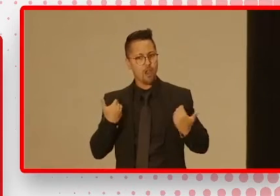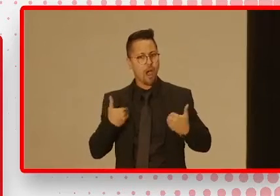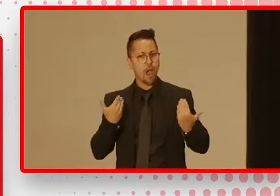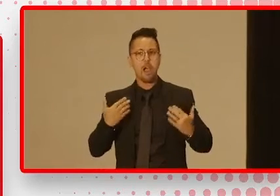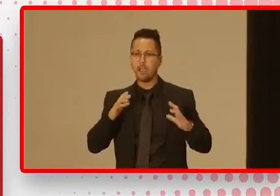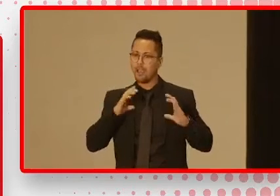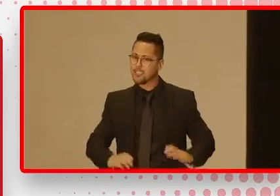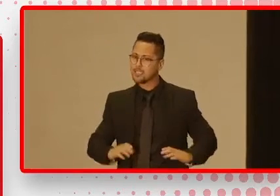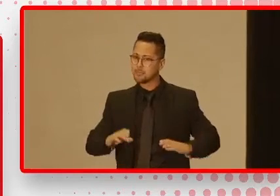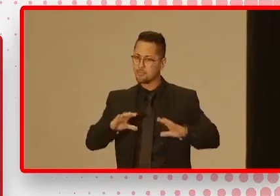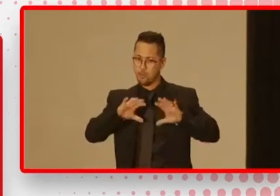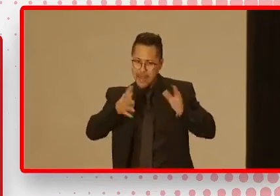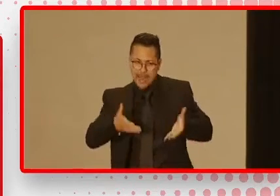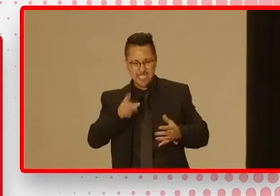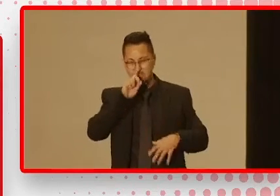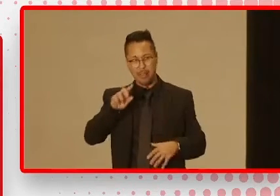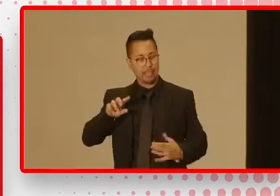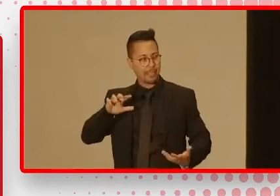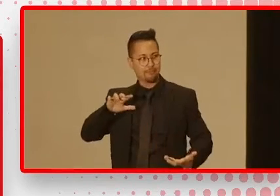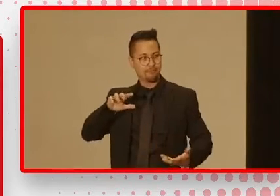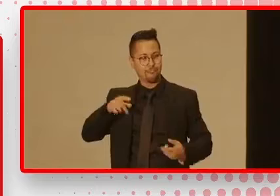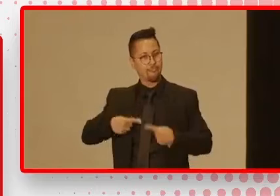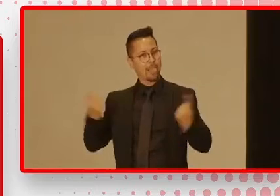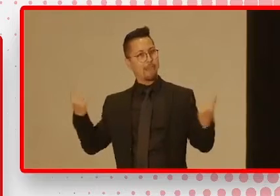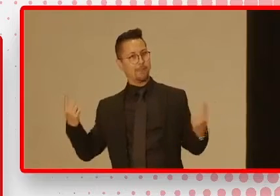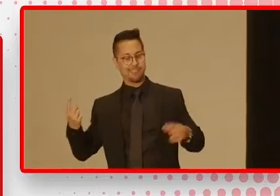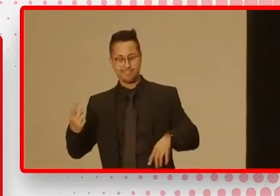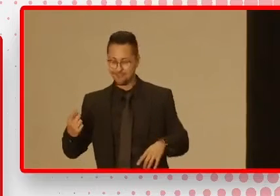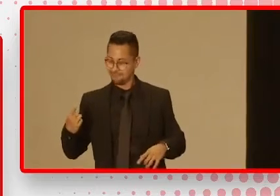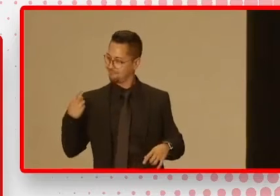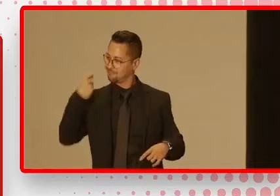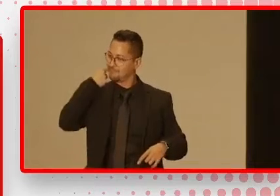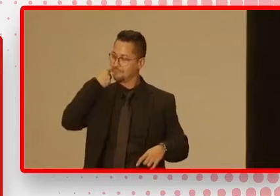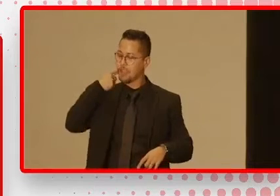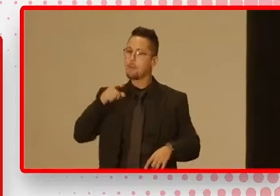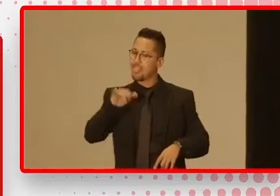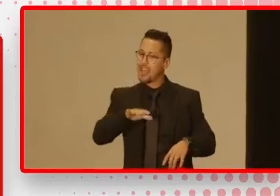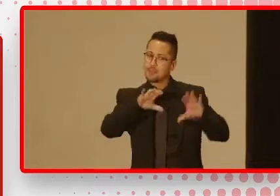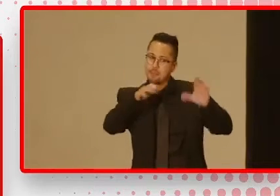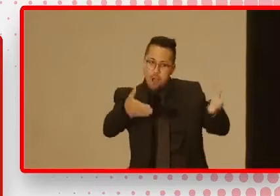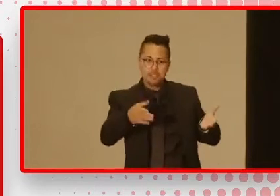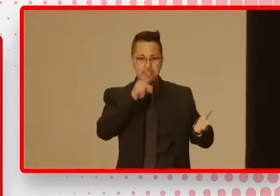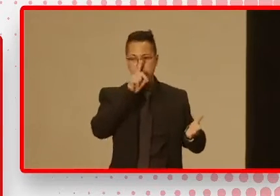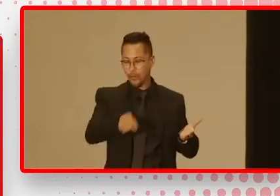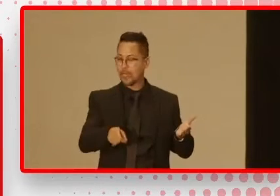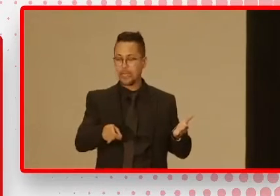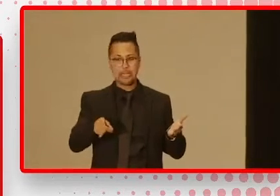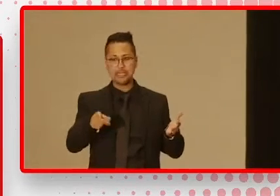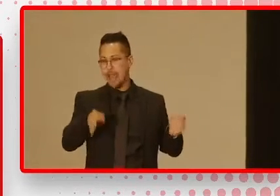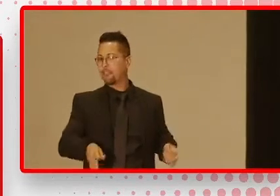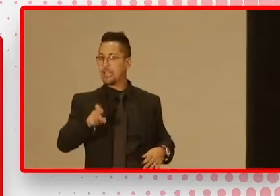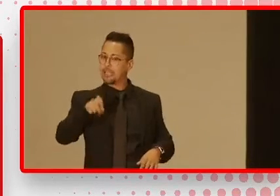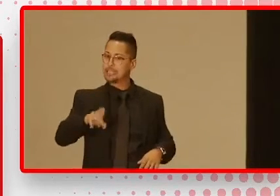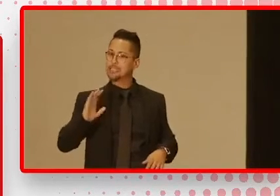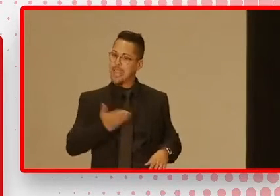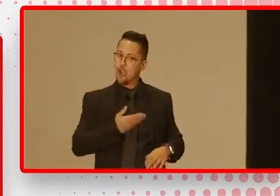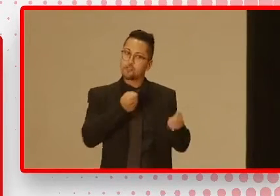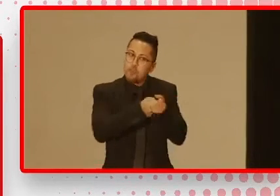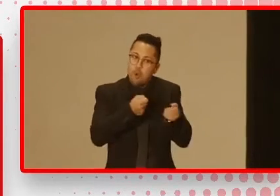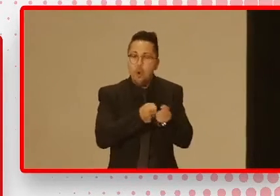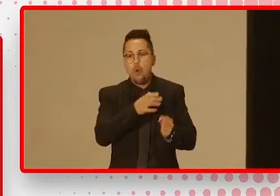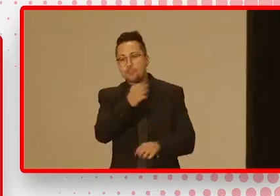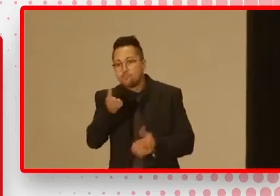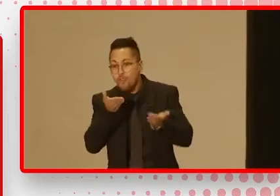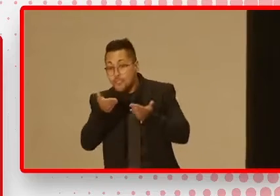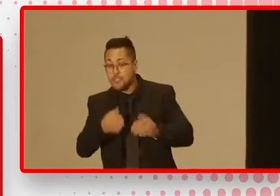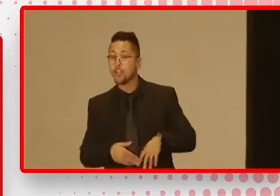now. It's really flipped. But this is a population that definitely can use our support and services. So in